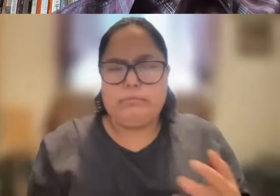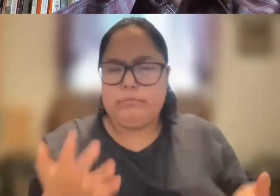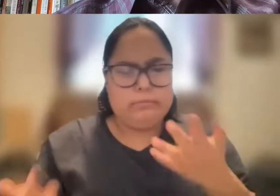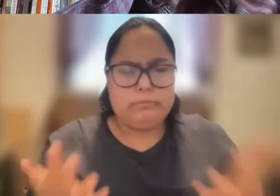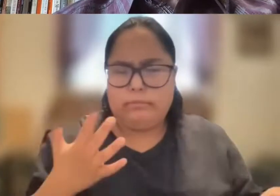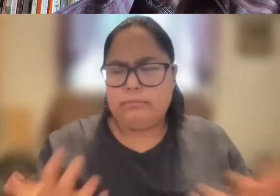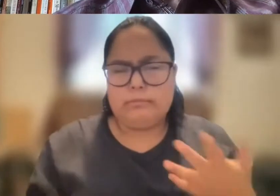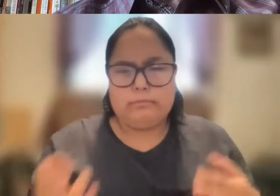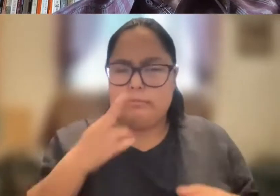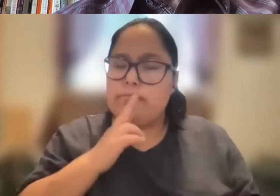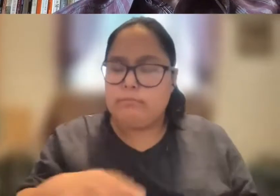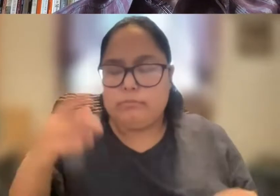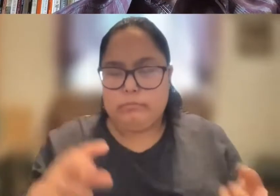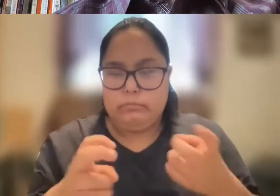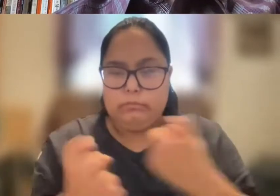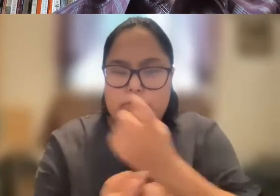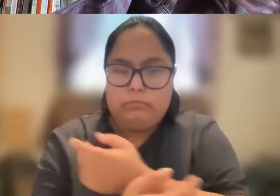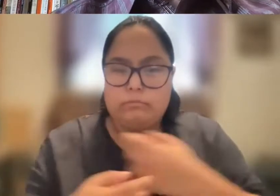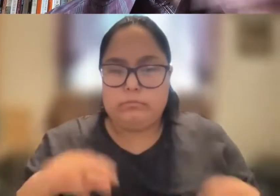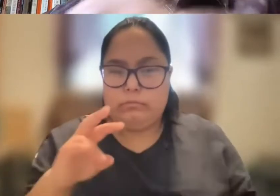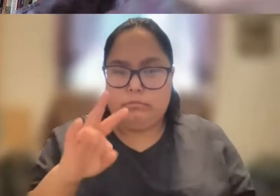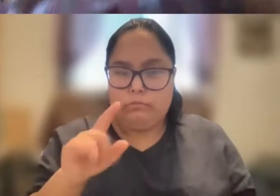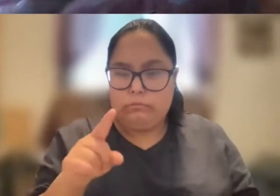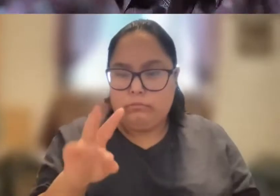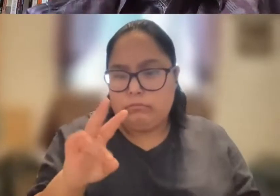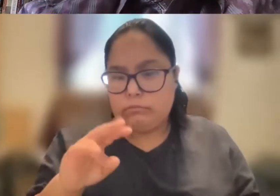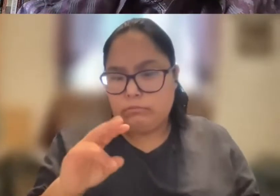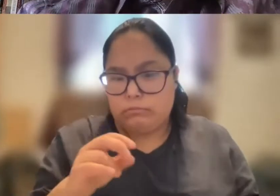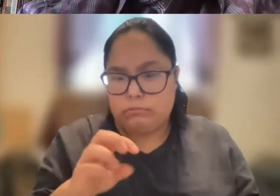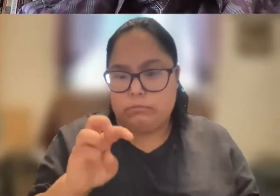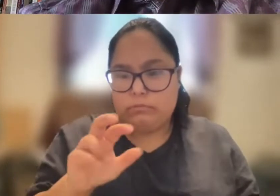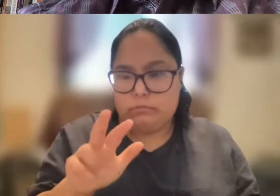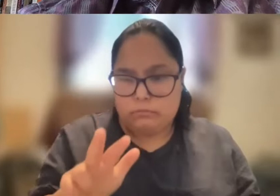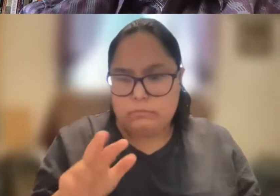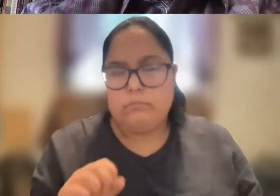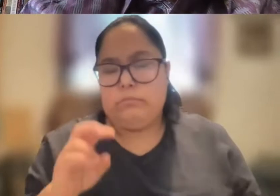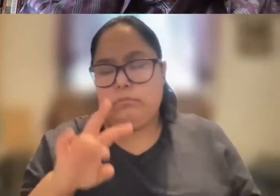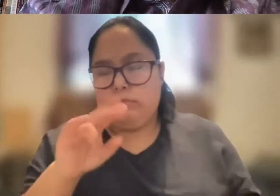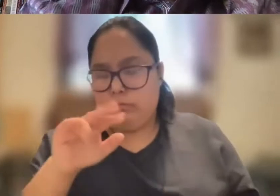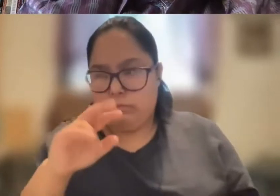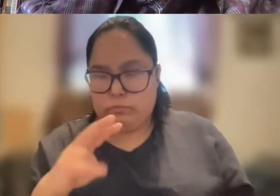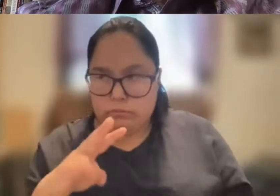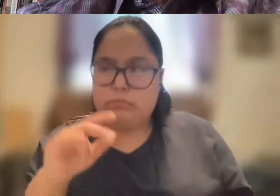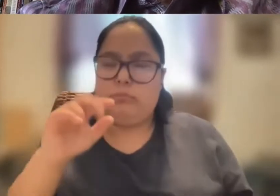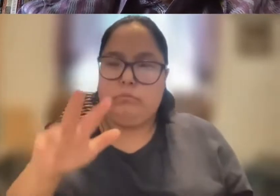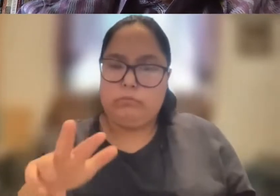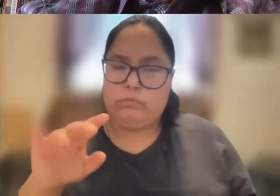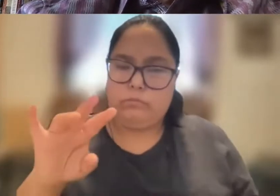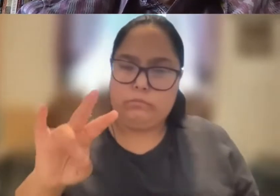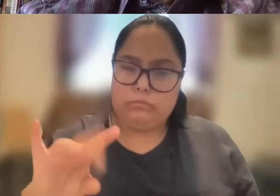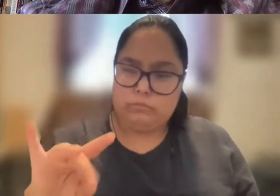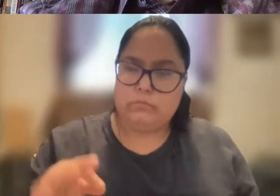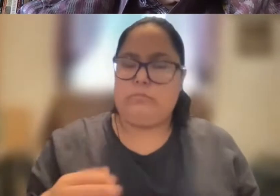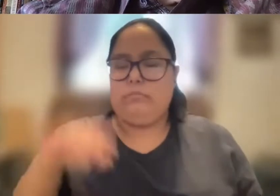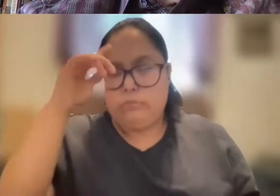really change very much until about 1996, 97. I was overdoing some work